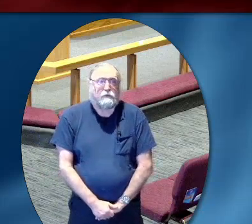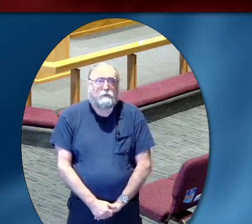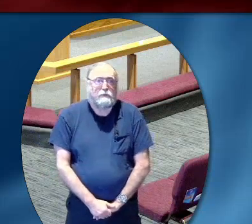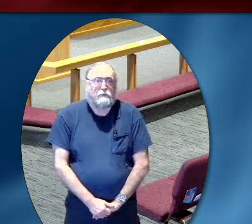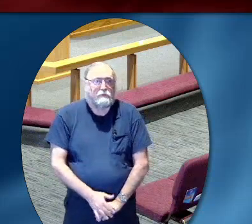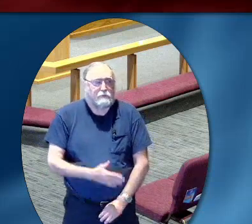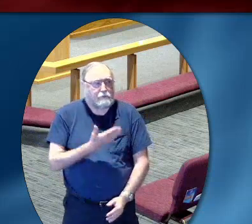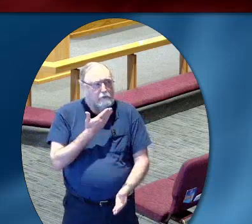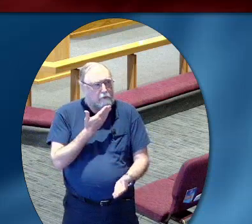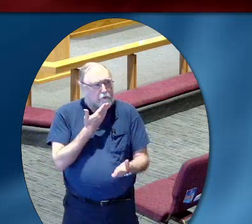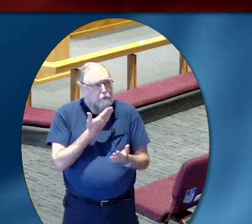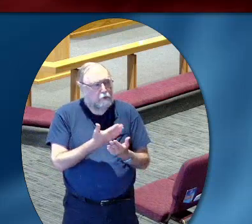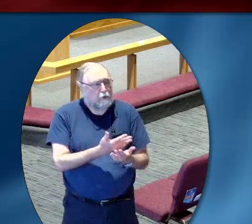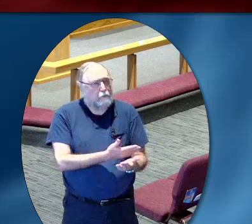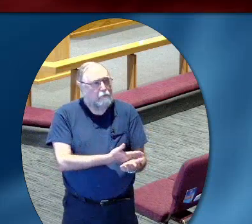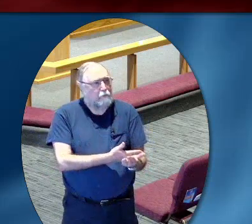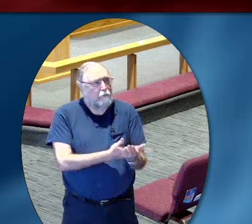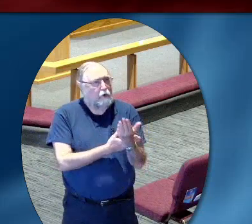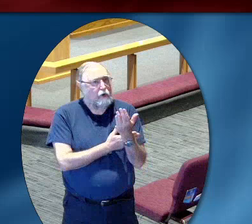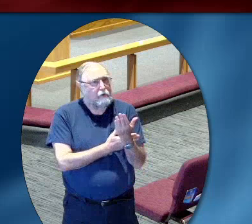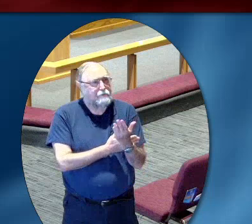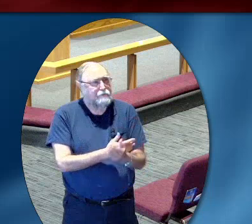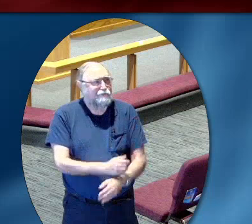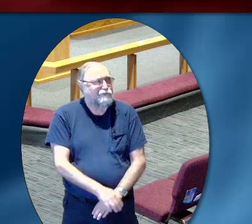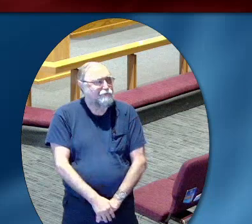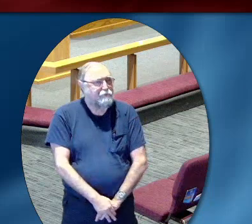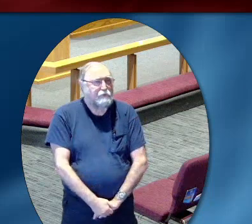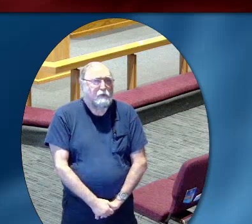Good morning. Good morning.